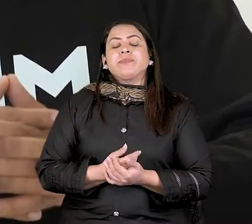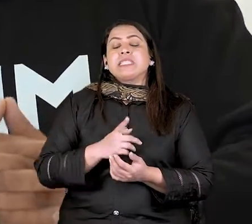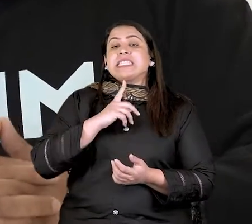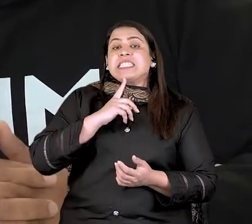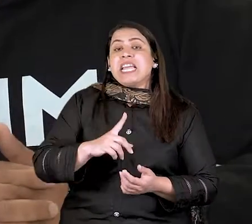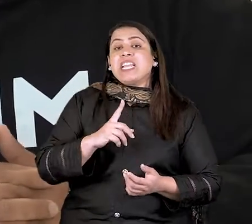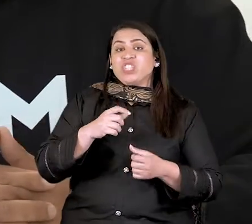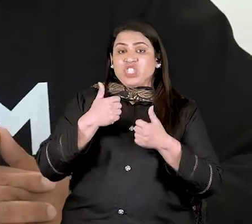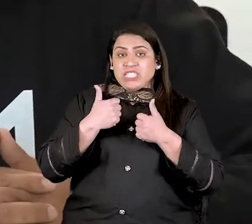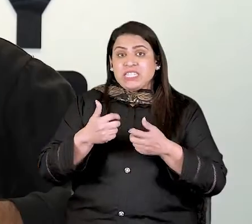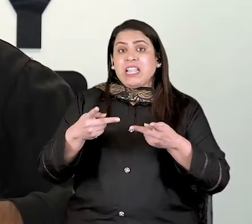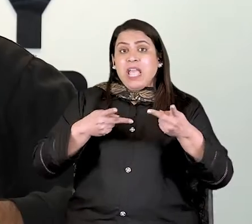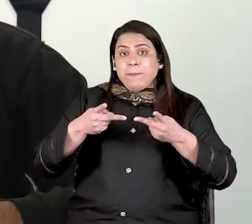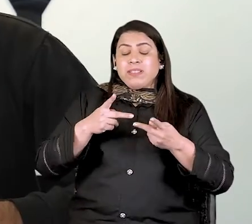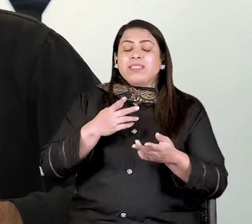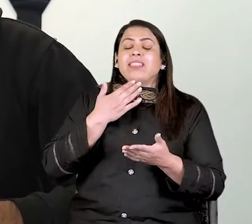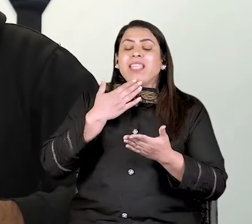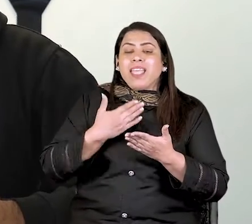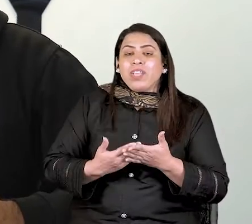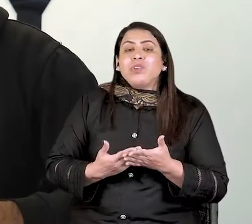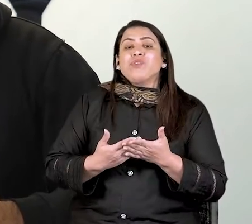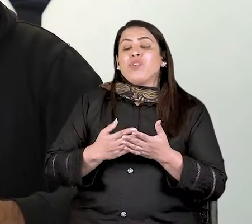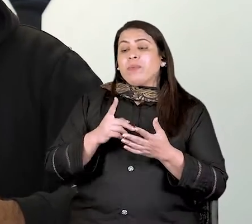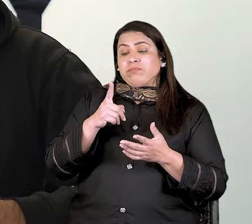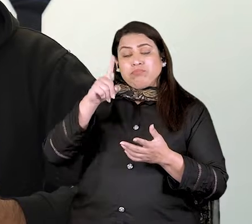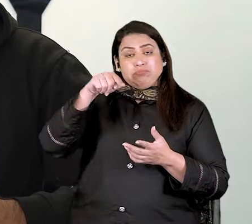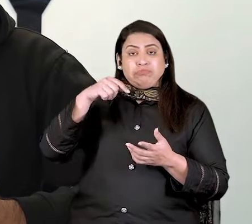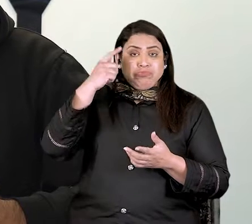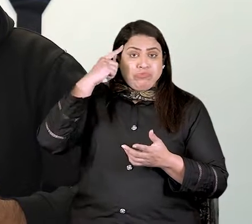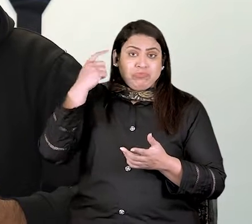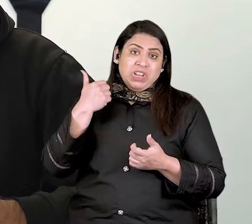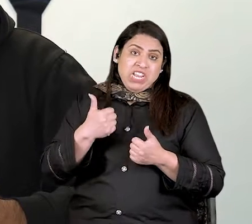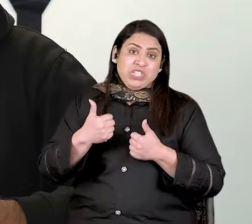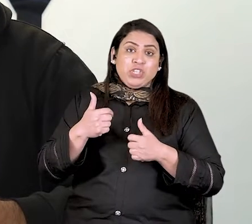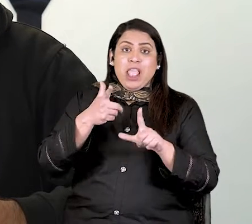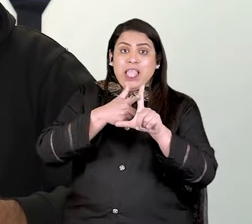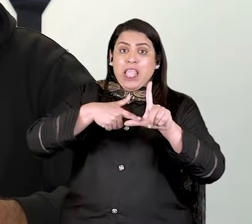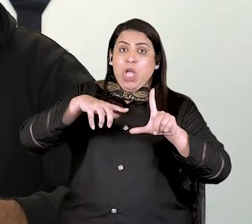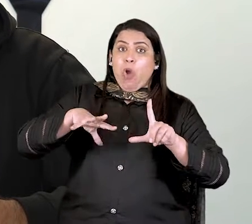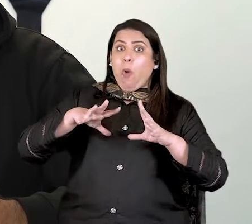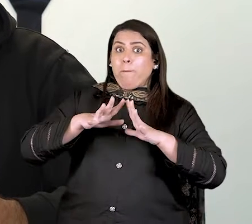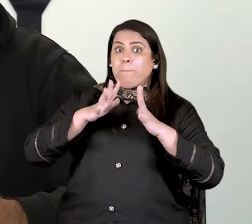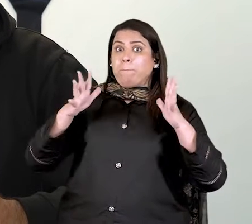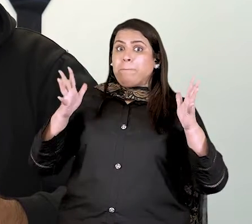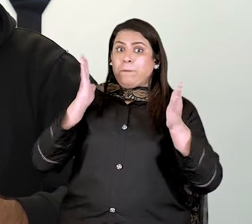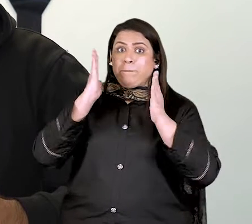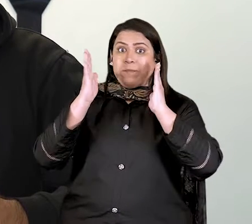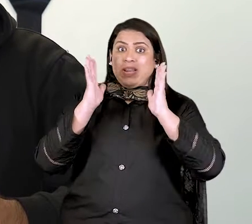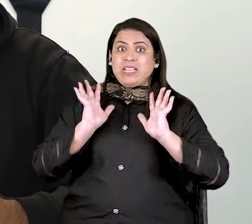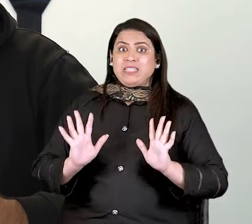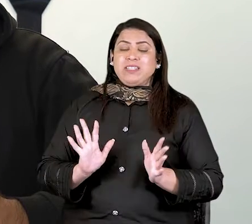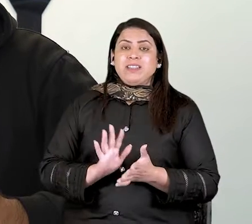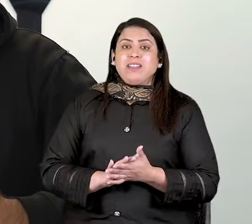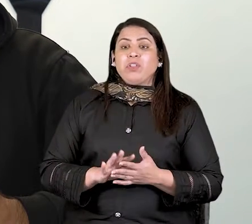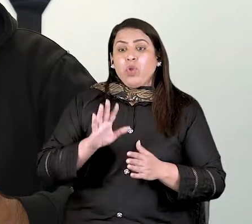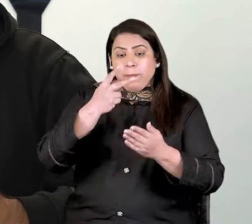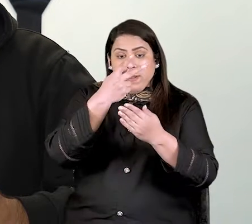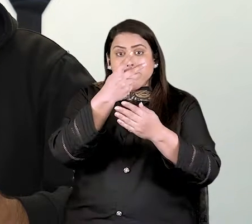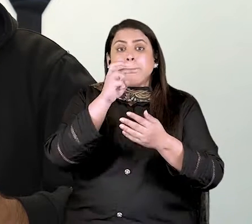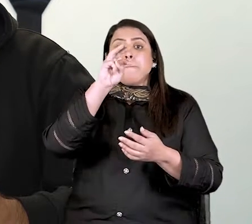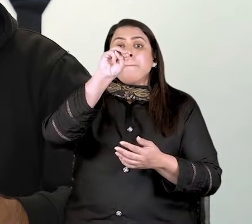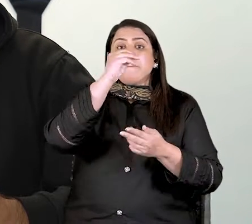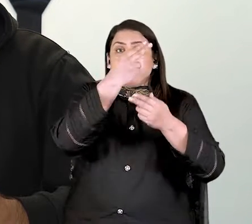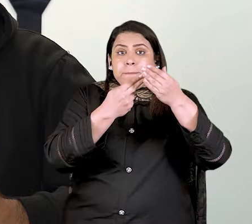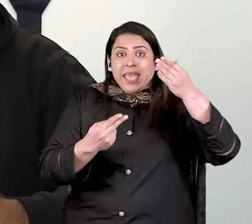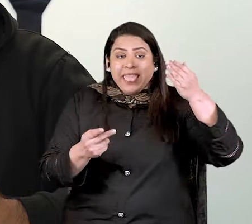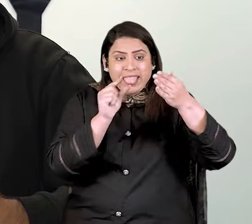dynamics. And we just kept at it. It translates into your business eventually. You know, BRIM has such a name now. It is thank you very much. so very famous